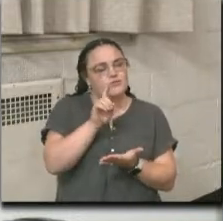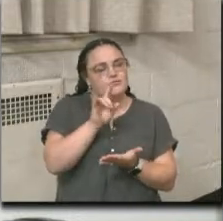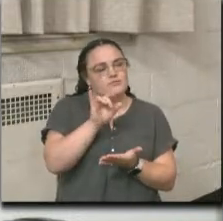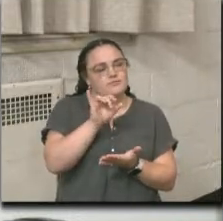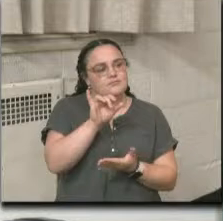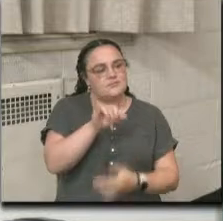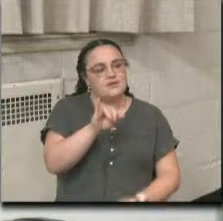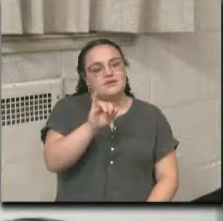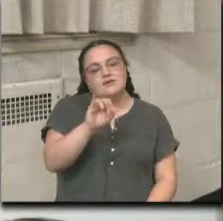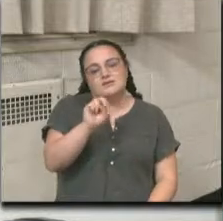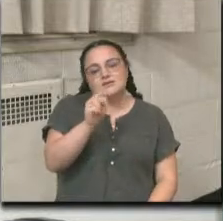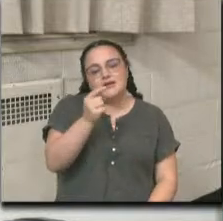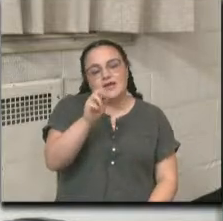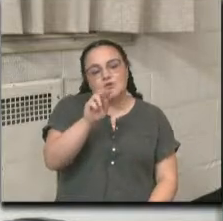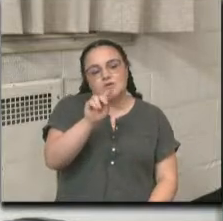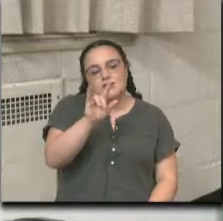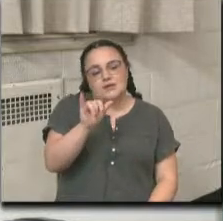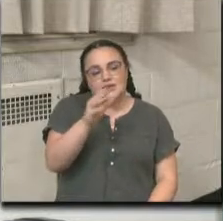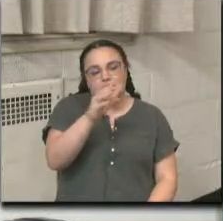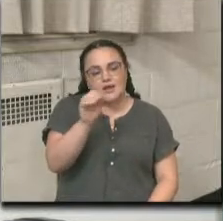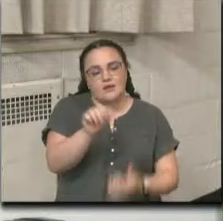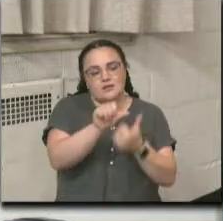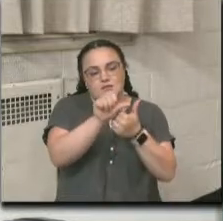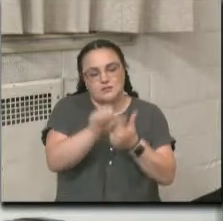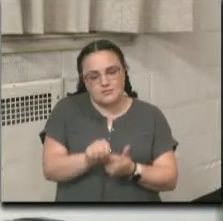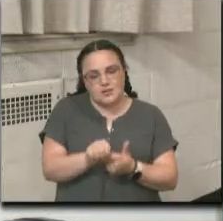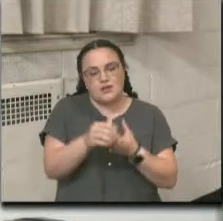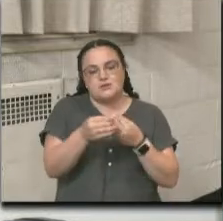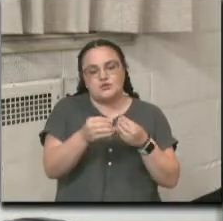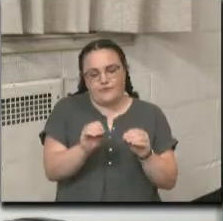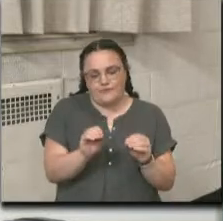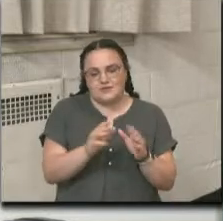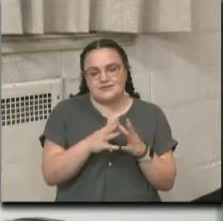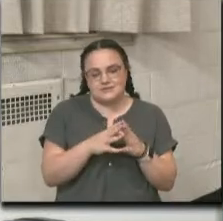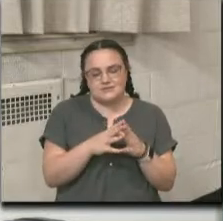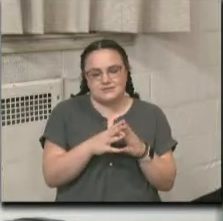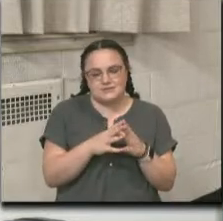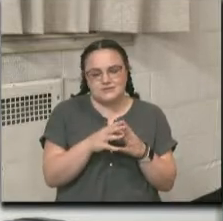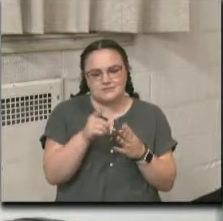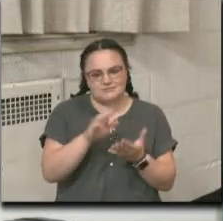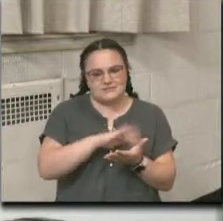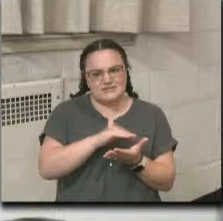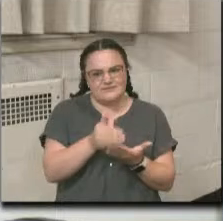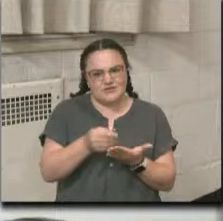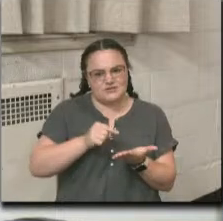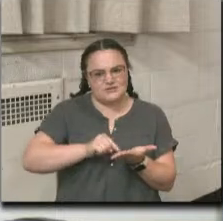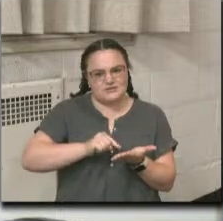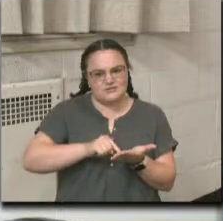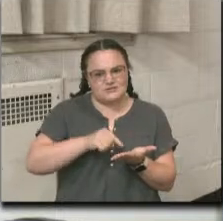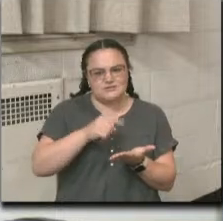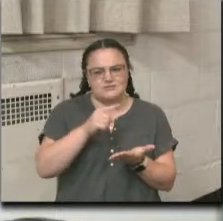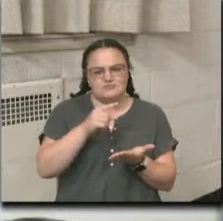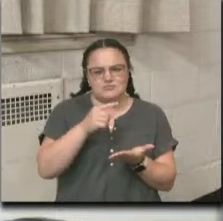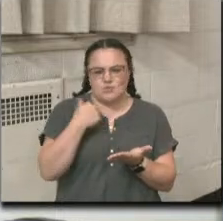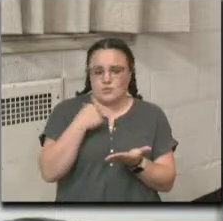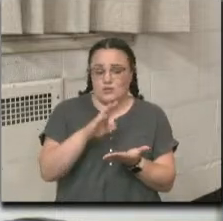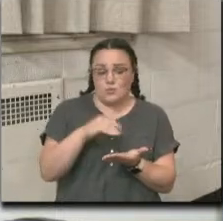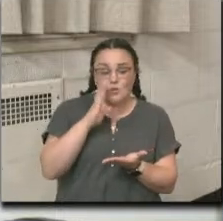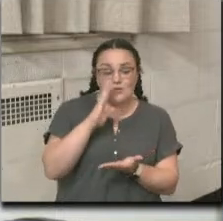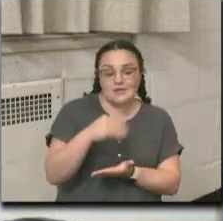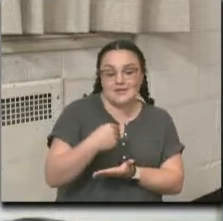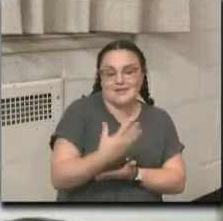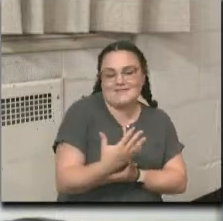the Integrity and Compliance Office. I think that these funds really should come after there's actually a work plan. This office